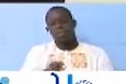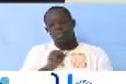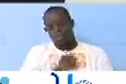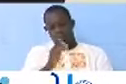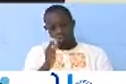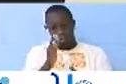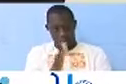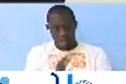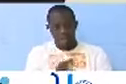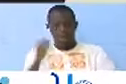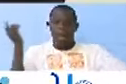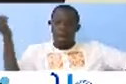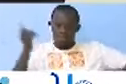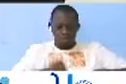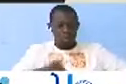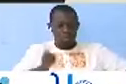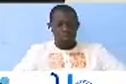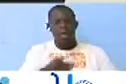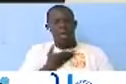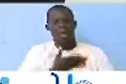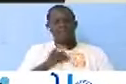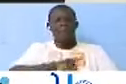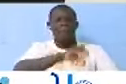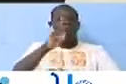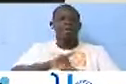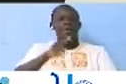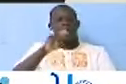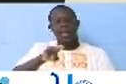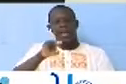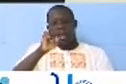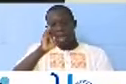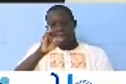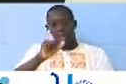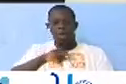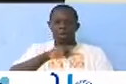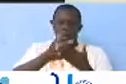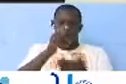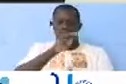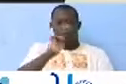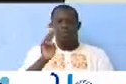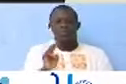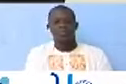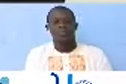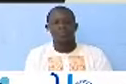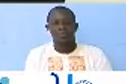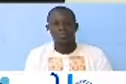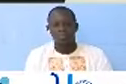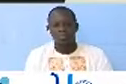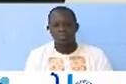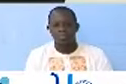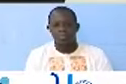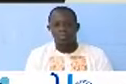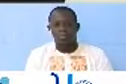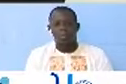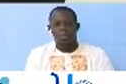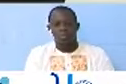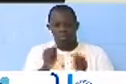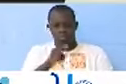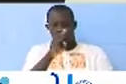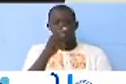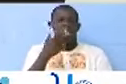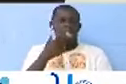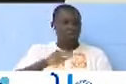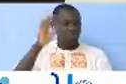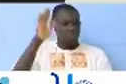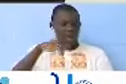the NIA or not. For what of acquitting Malabang for a lot, Ilat Alabang, what of men have NIA for? Yeah, Lipalabang, can you in Kaula? Can you swear to that? Is